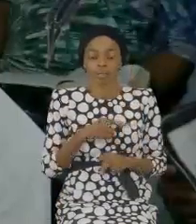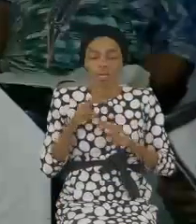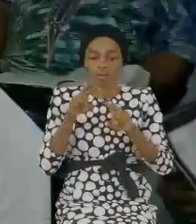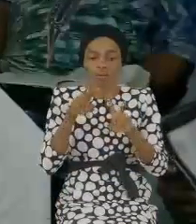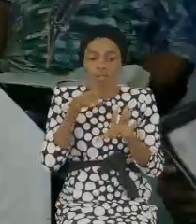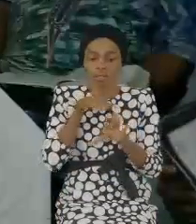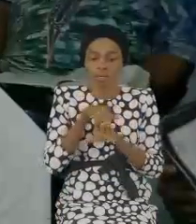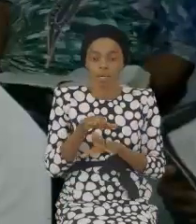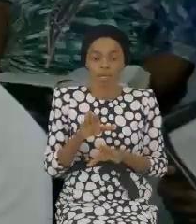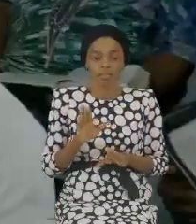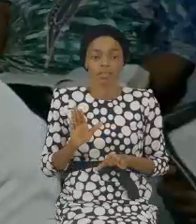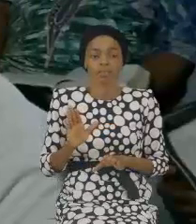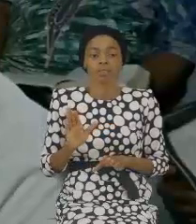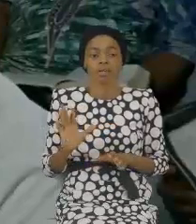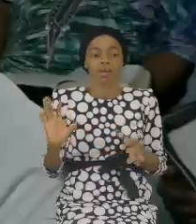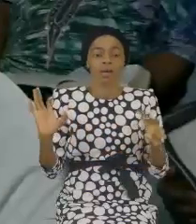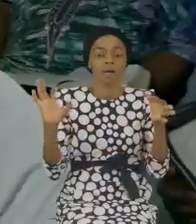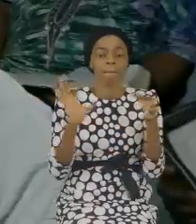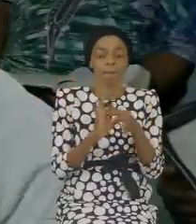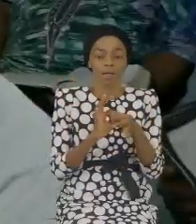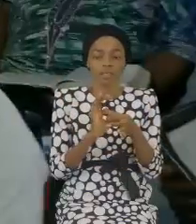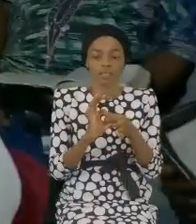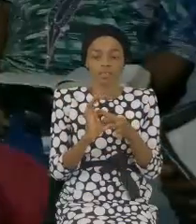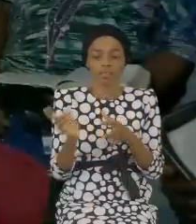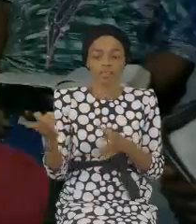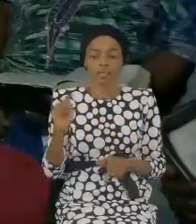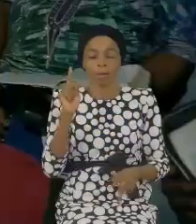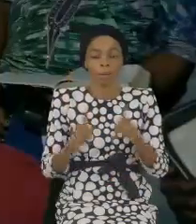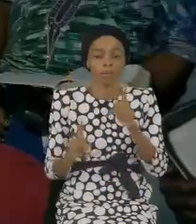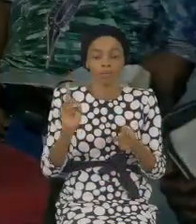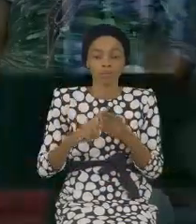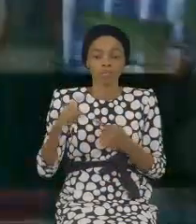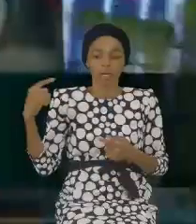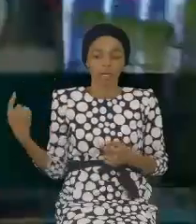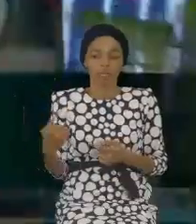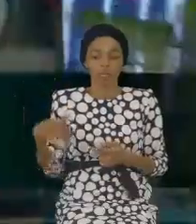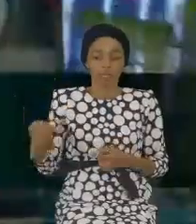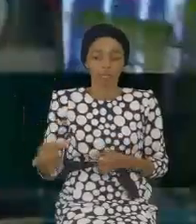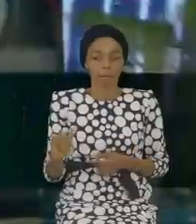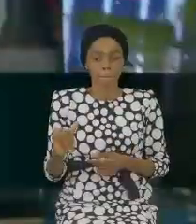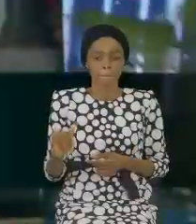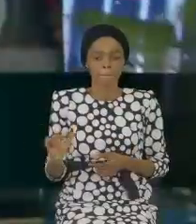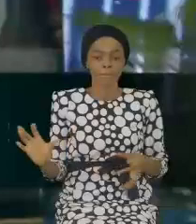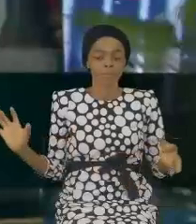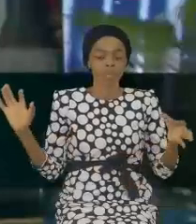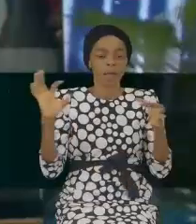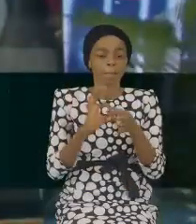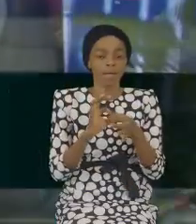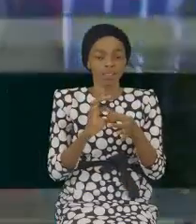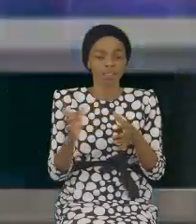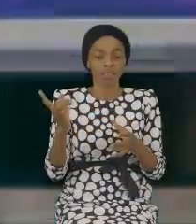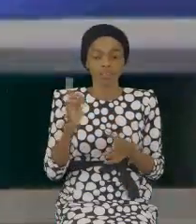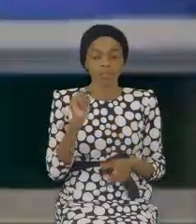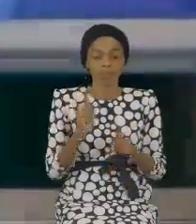at binding the people to the eternal. Binding the people to the eternal. You